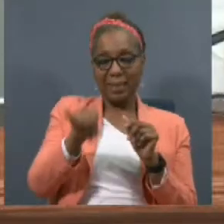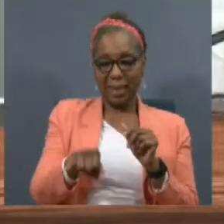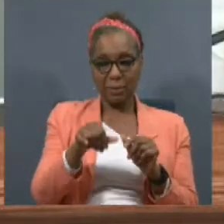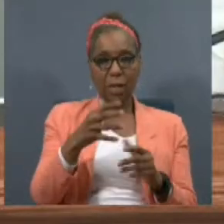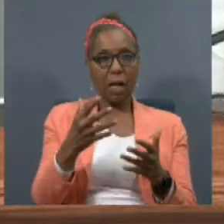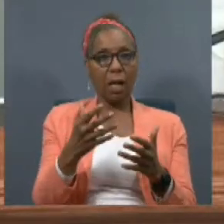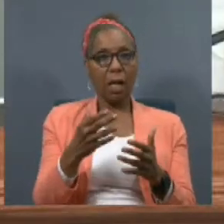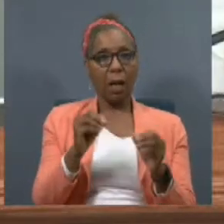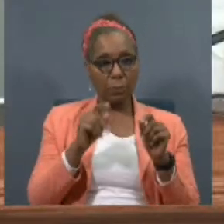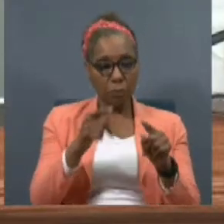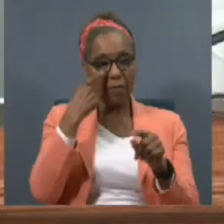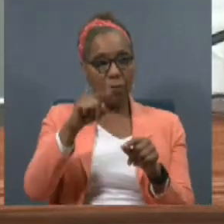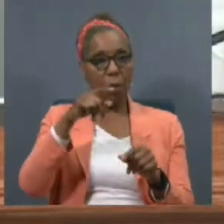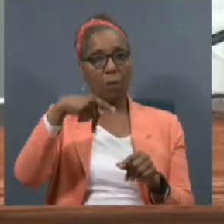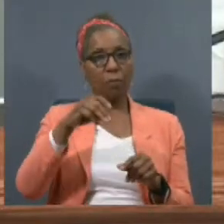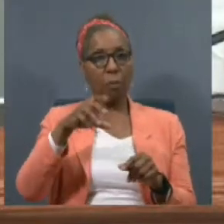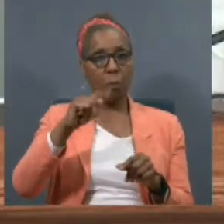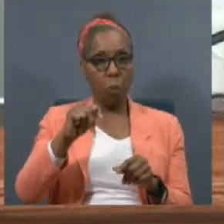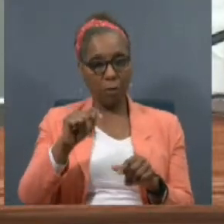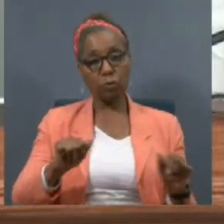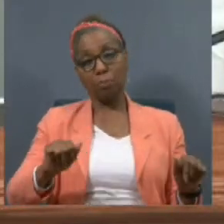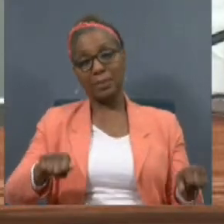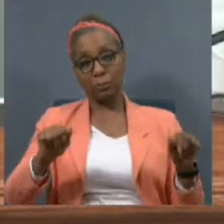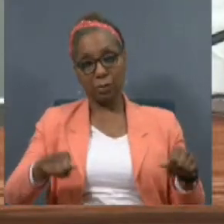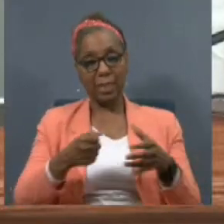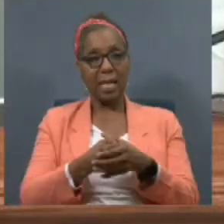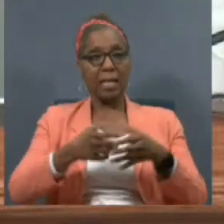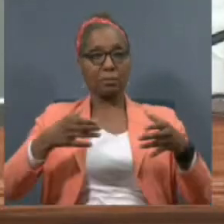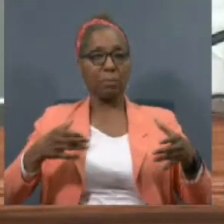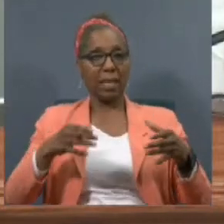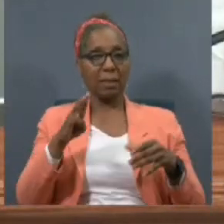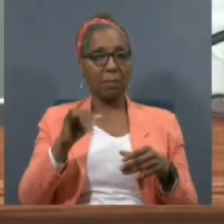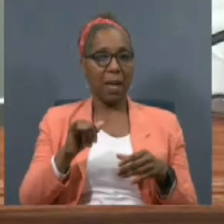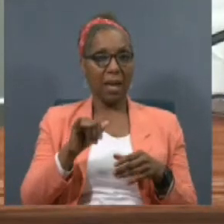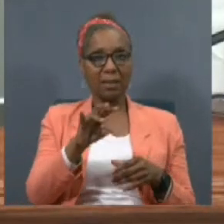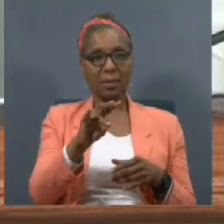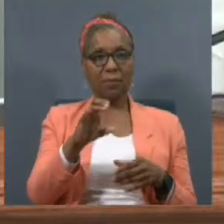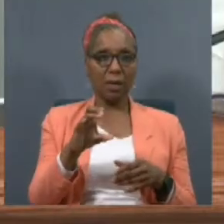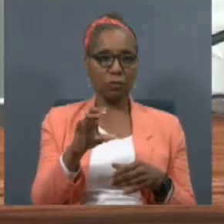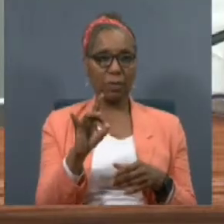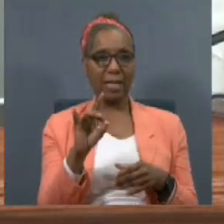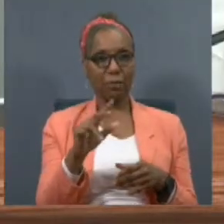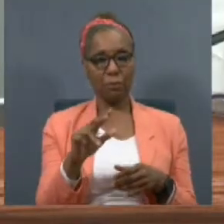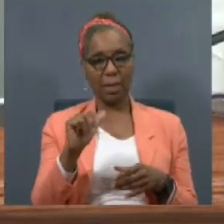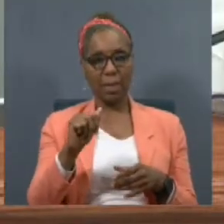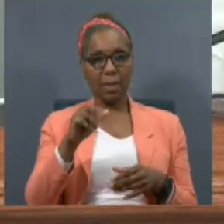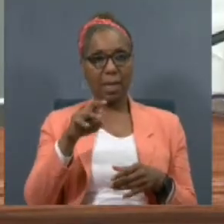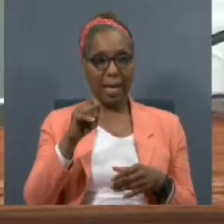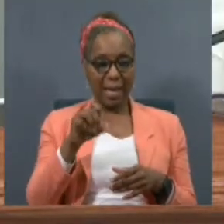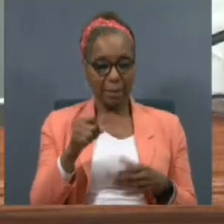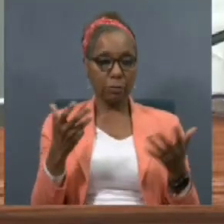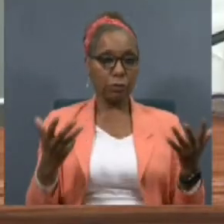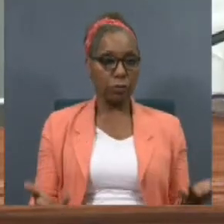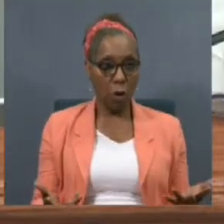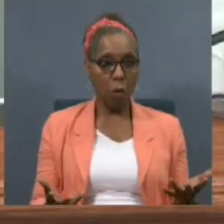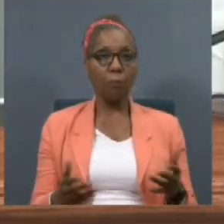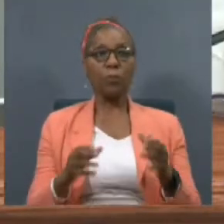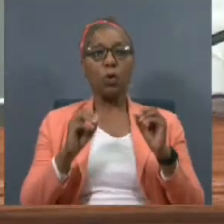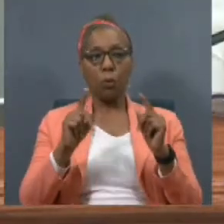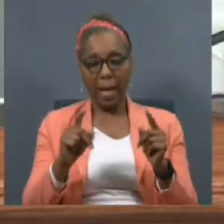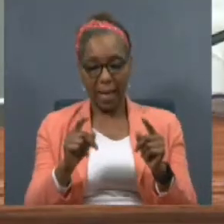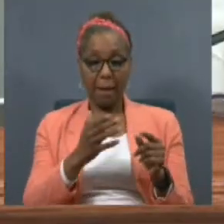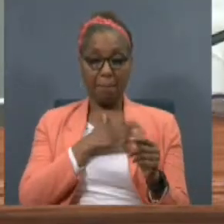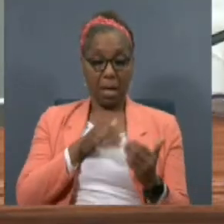port to potentially expand by 783 acres. So the way I'm sort